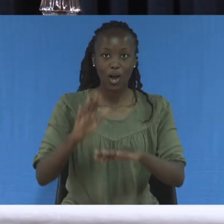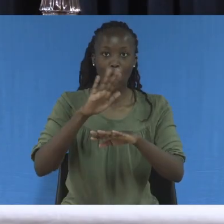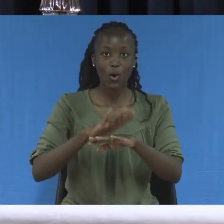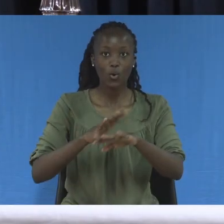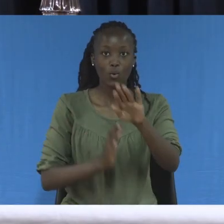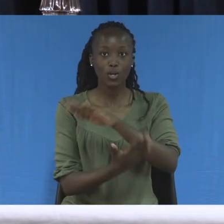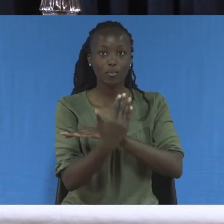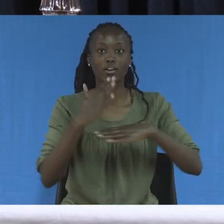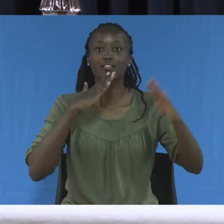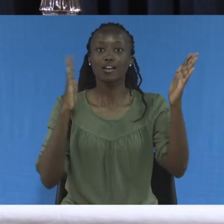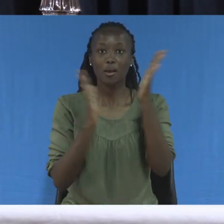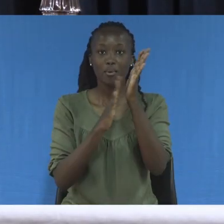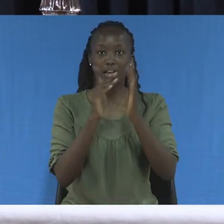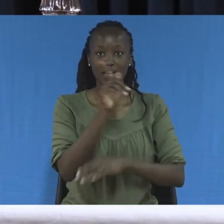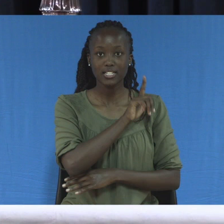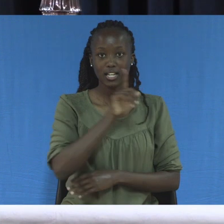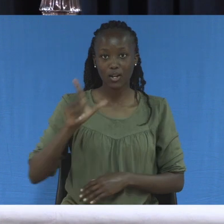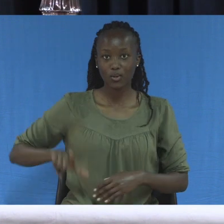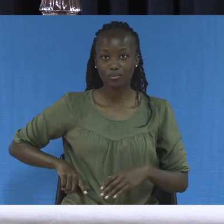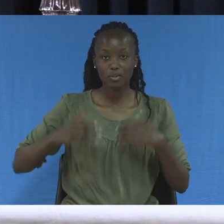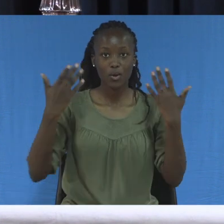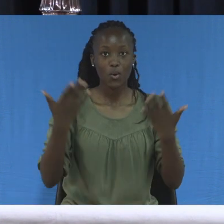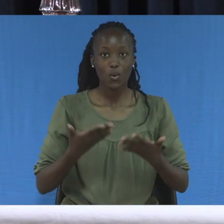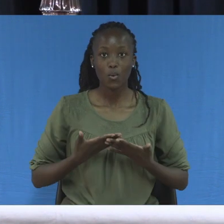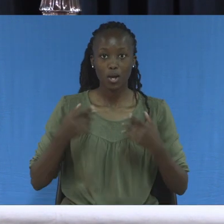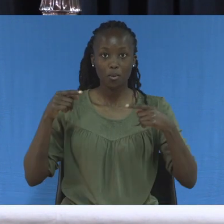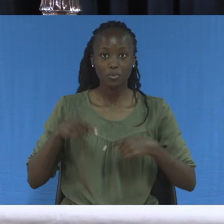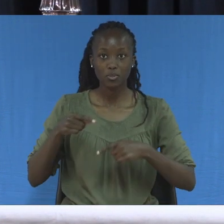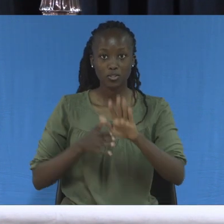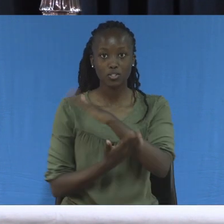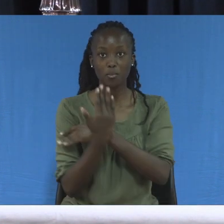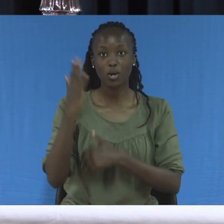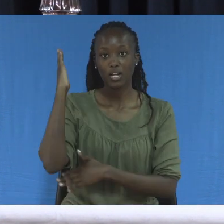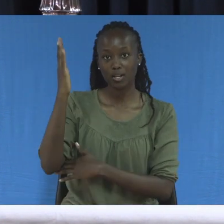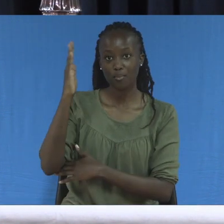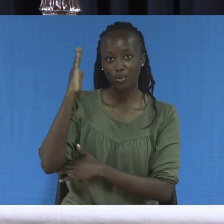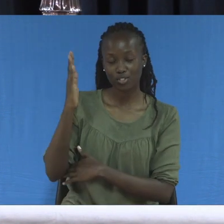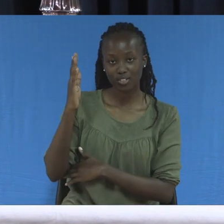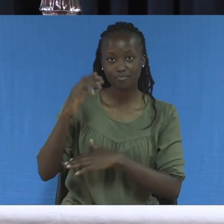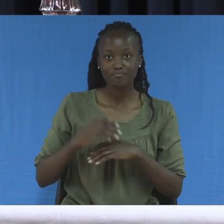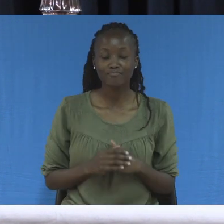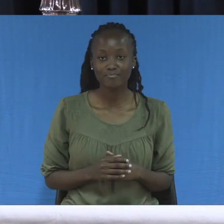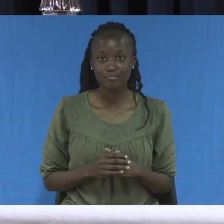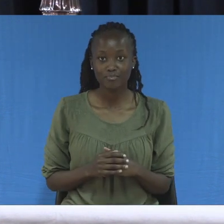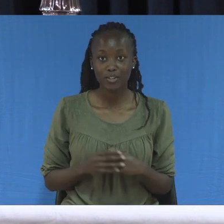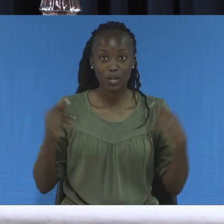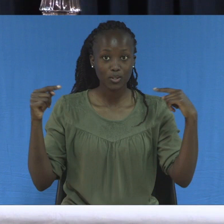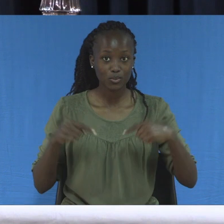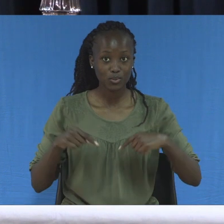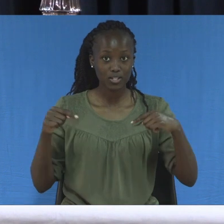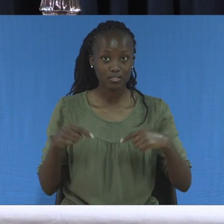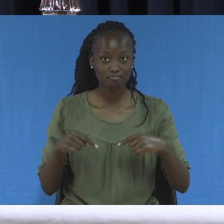Good morning and praise the Lord. We welcome you to our morning devotion this morning.